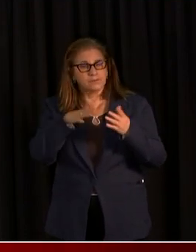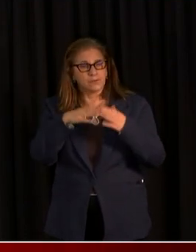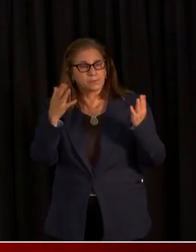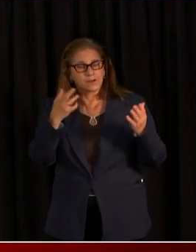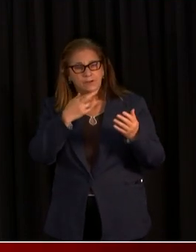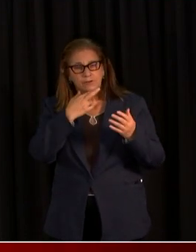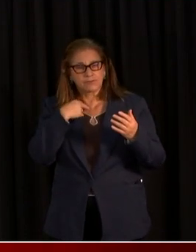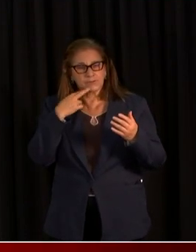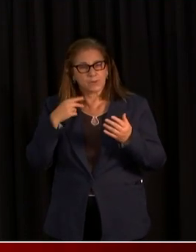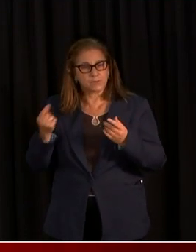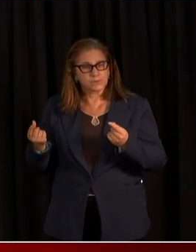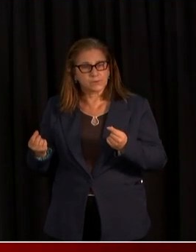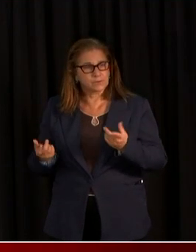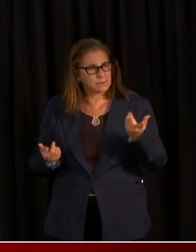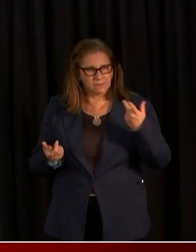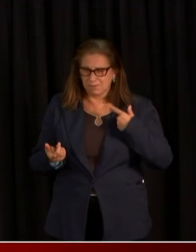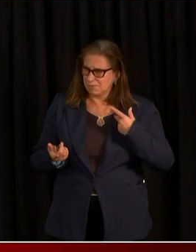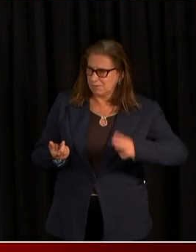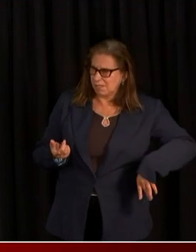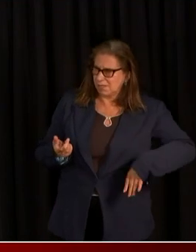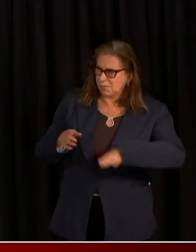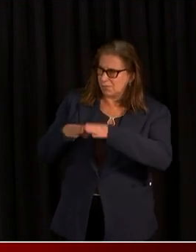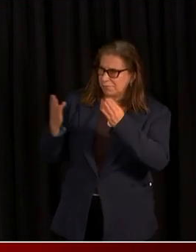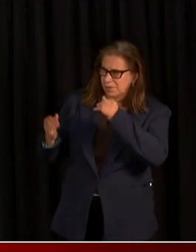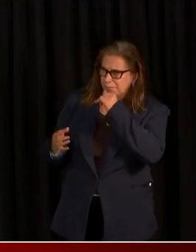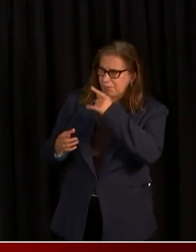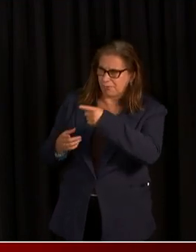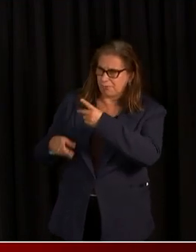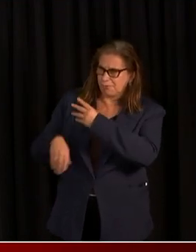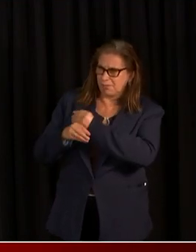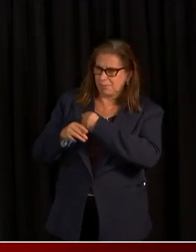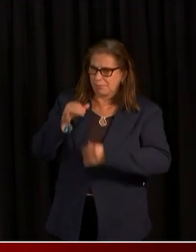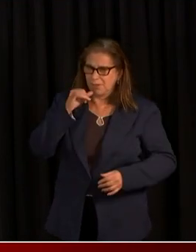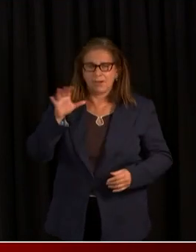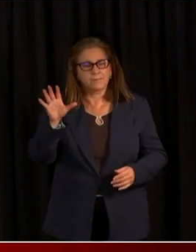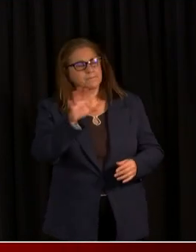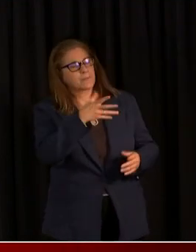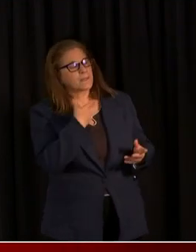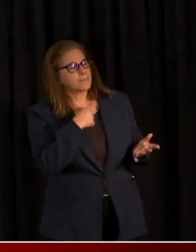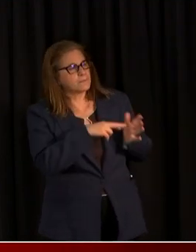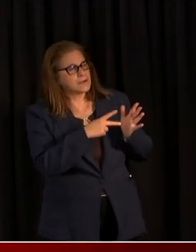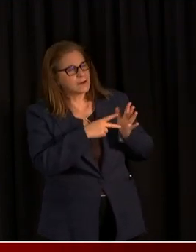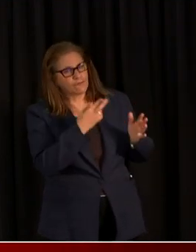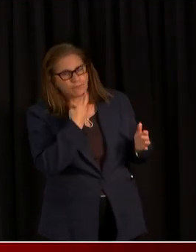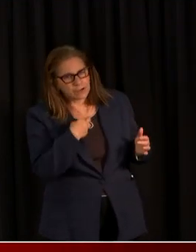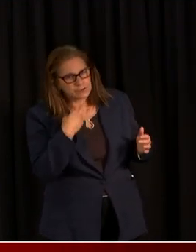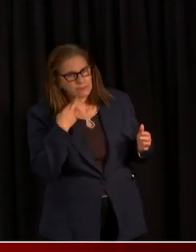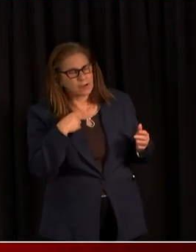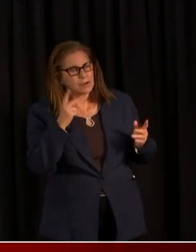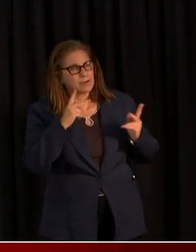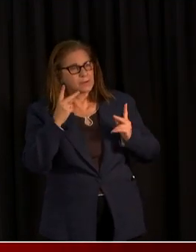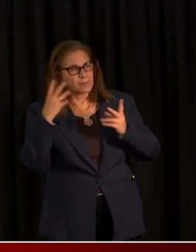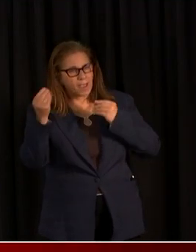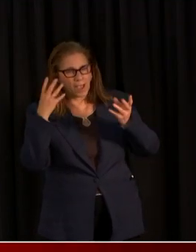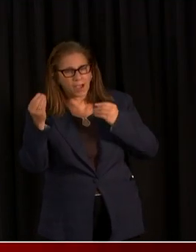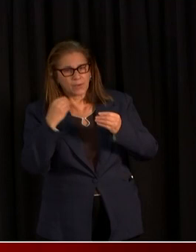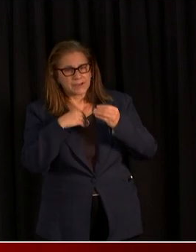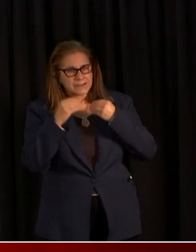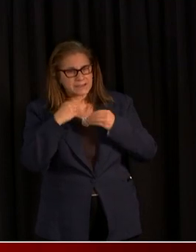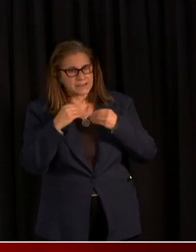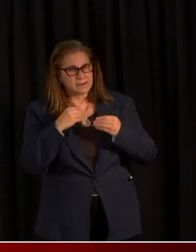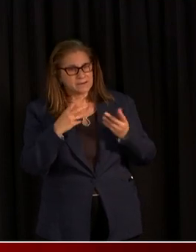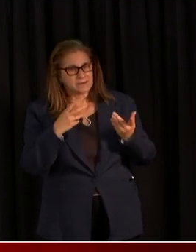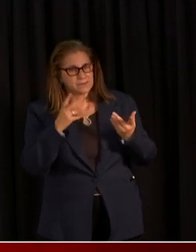opened bars, Well, Mark. not bars, Okay. but opening restaurants to inside dining, and we've seen, obviously you've seen